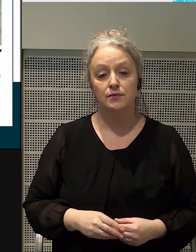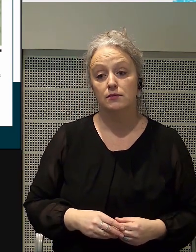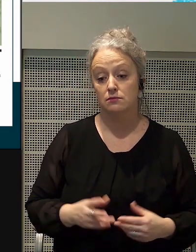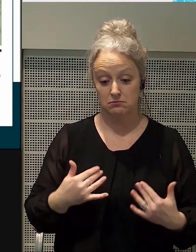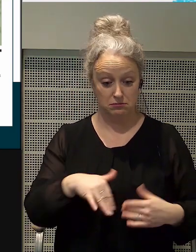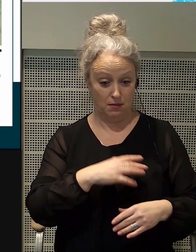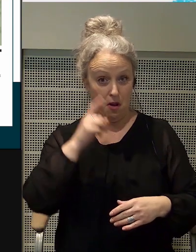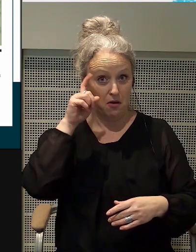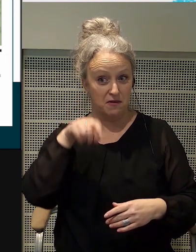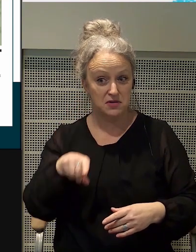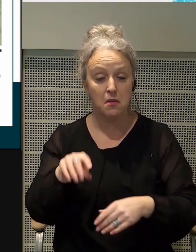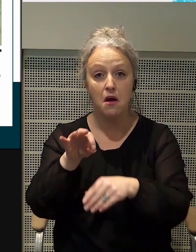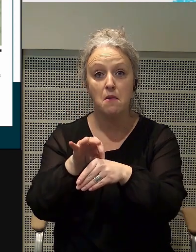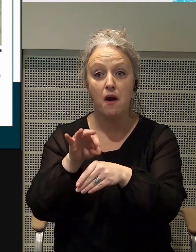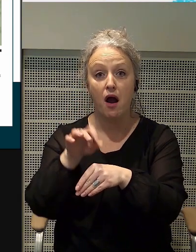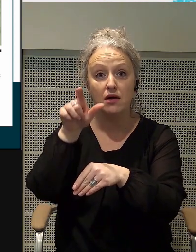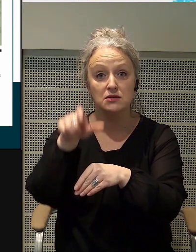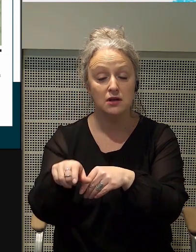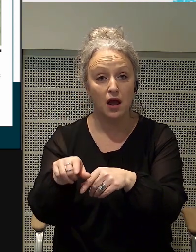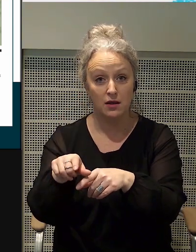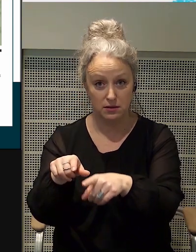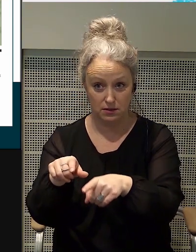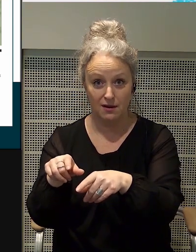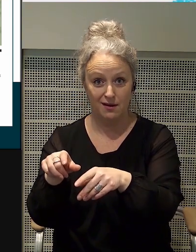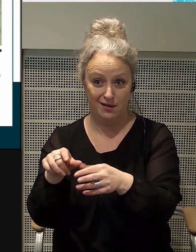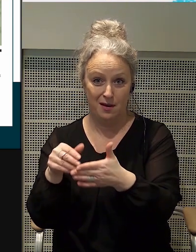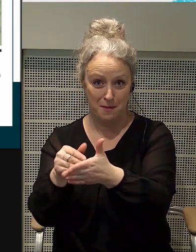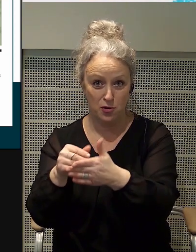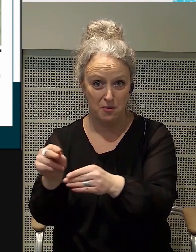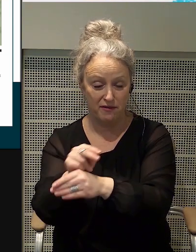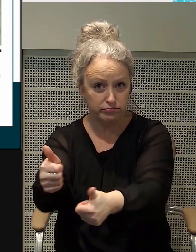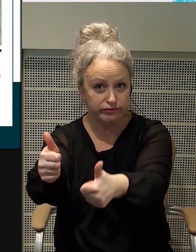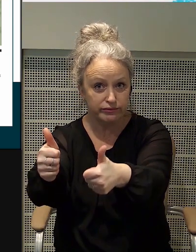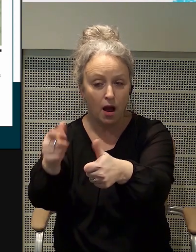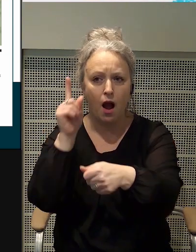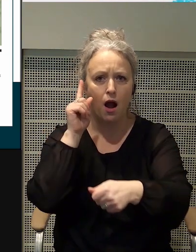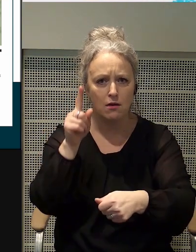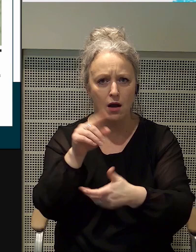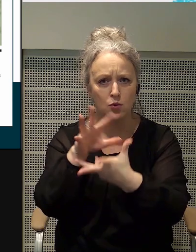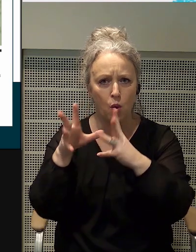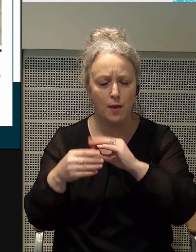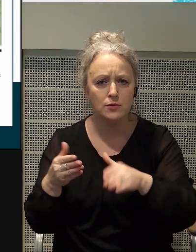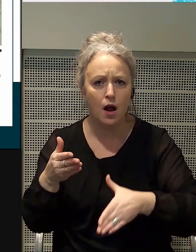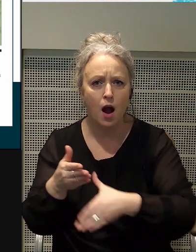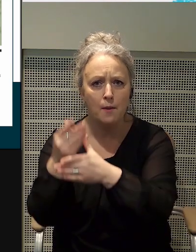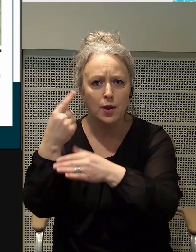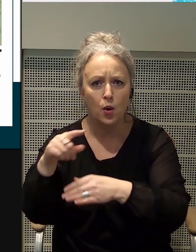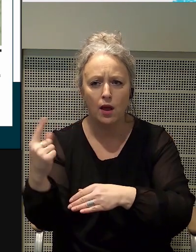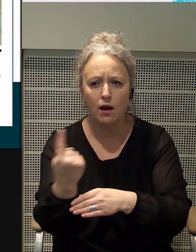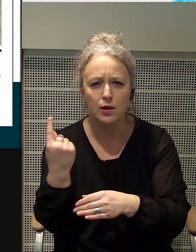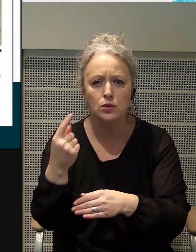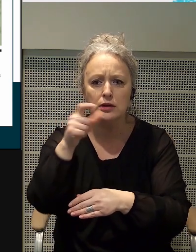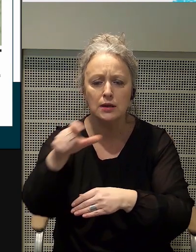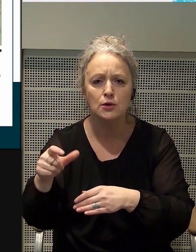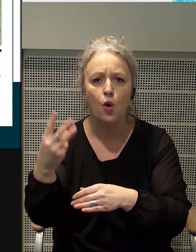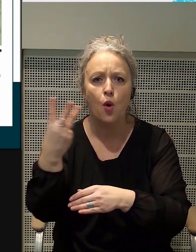of patients. And we performed a prospective study of their health-related quality of life while introducing this